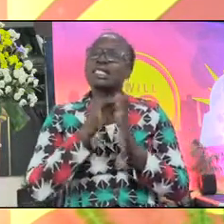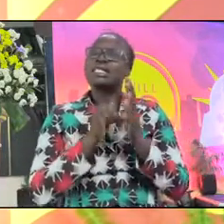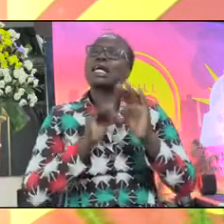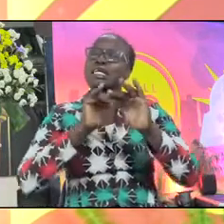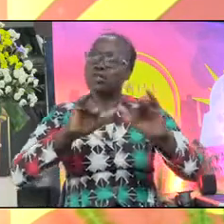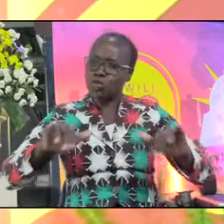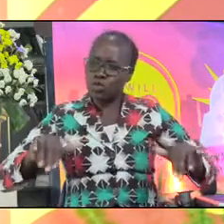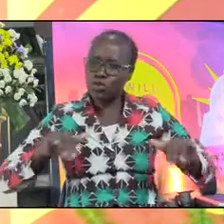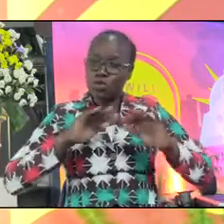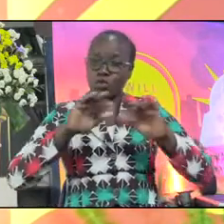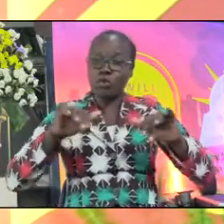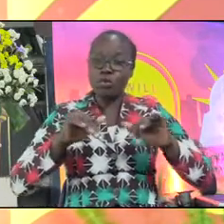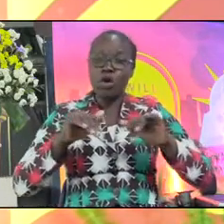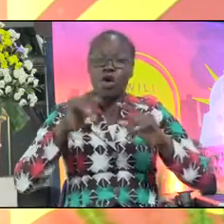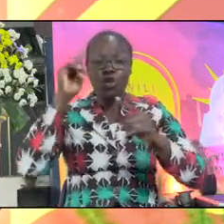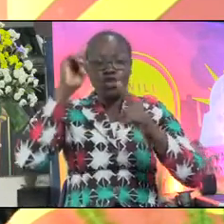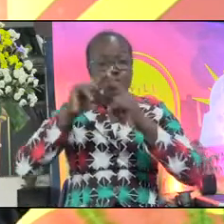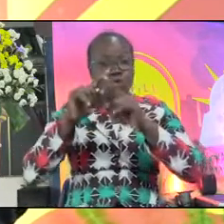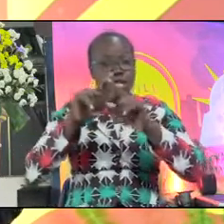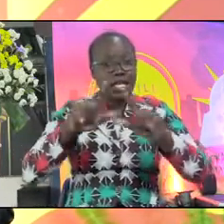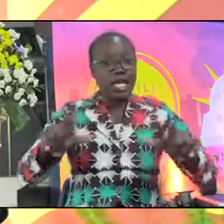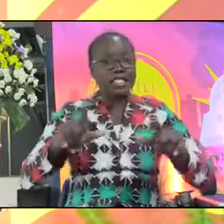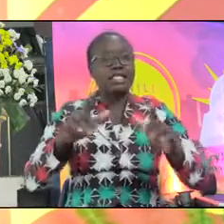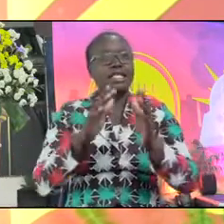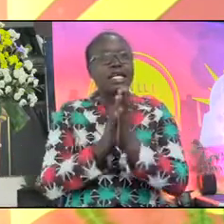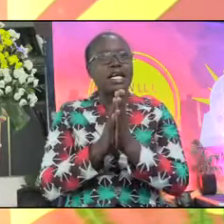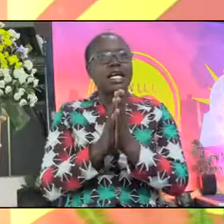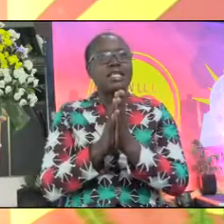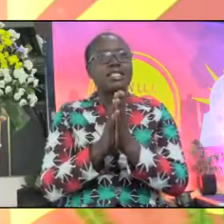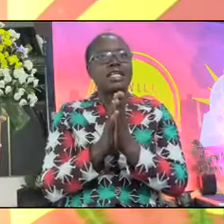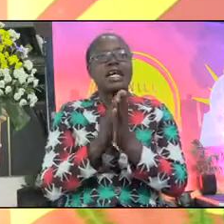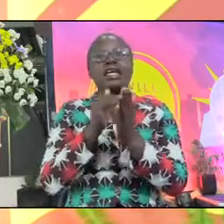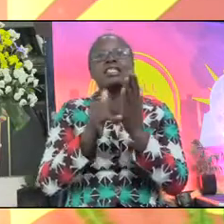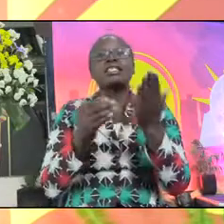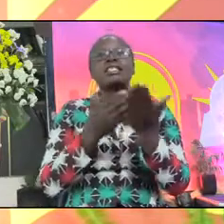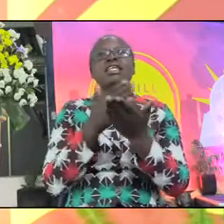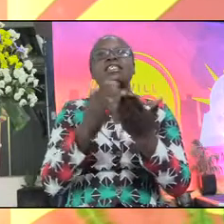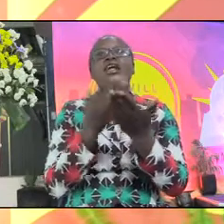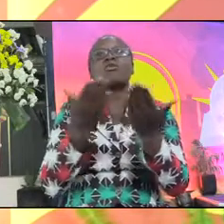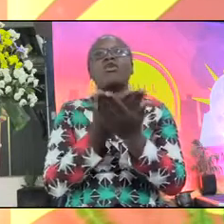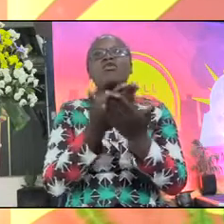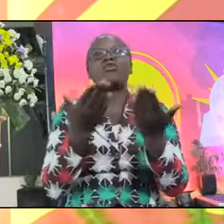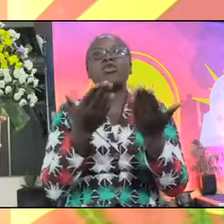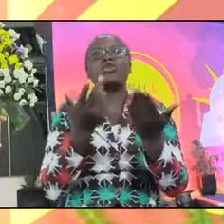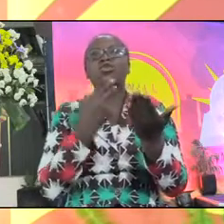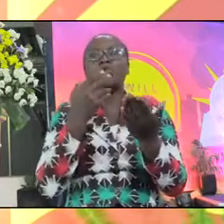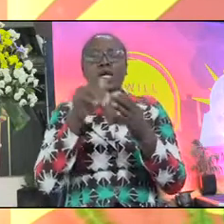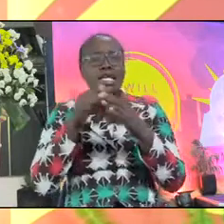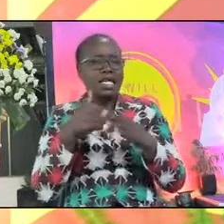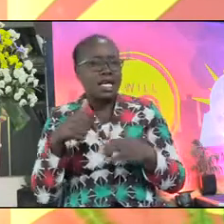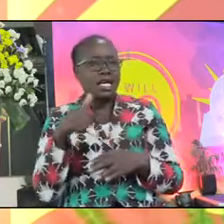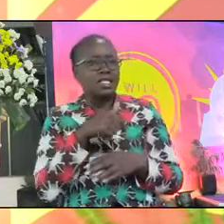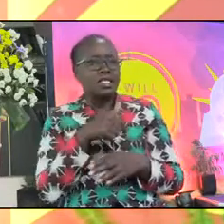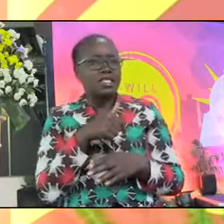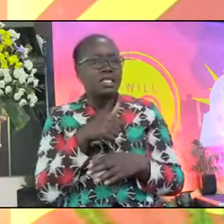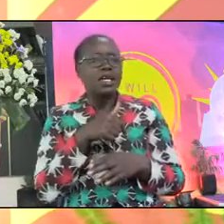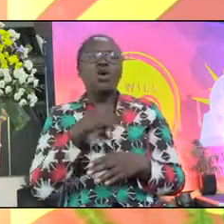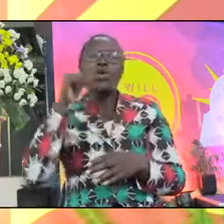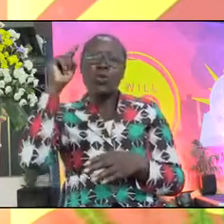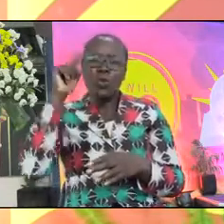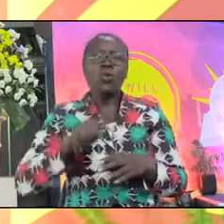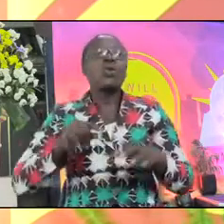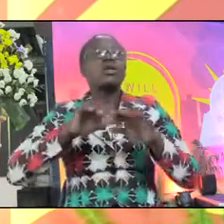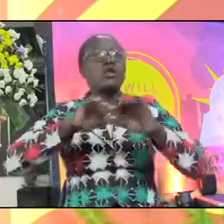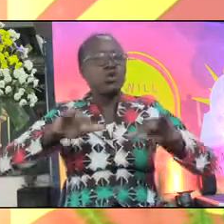Just swim for the shore. And just there's some of those who among us who